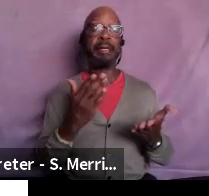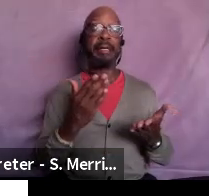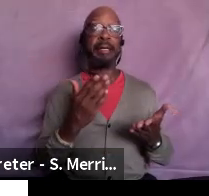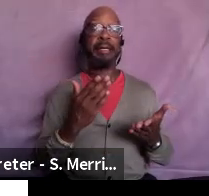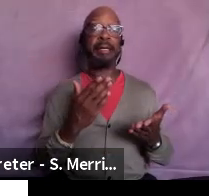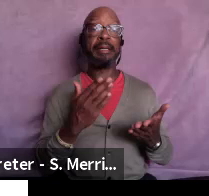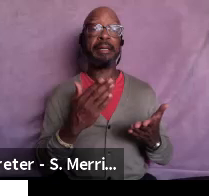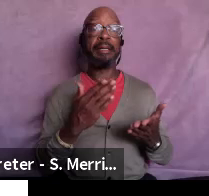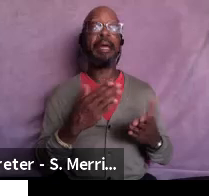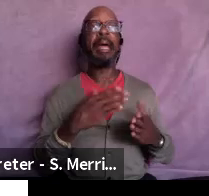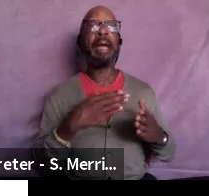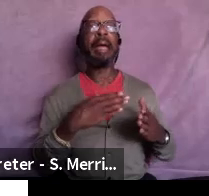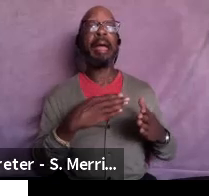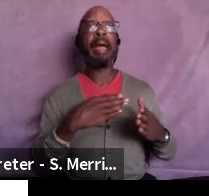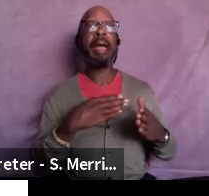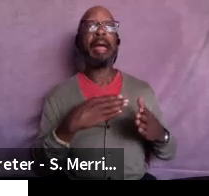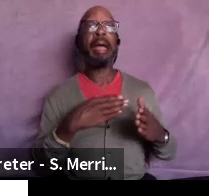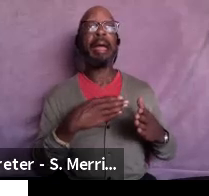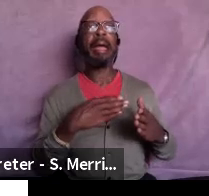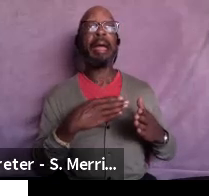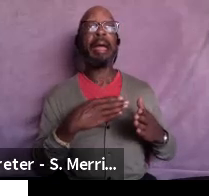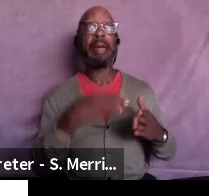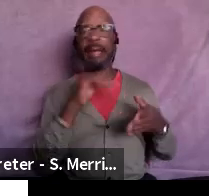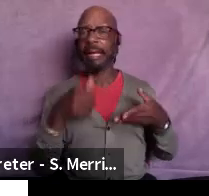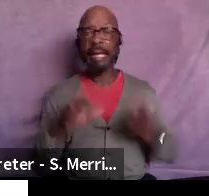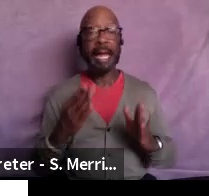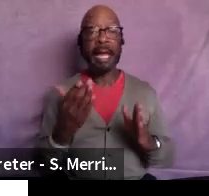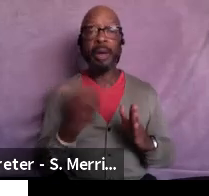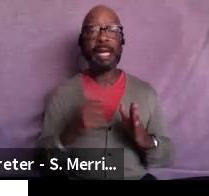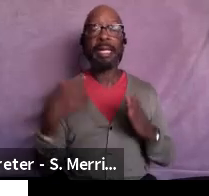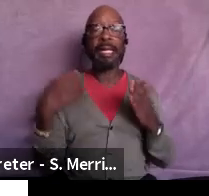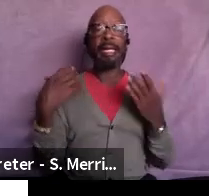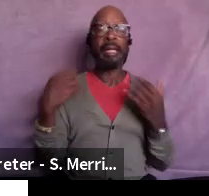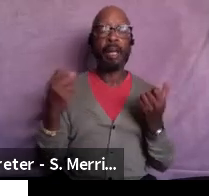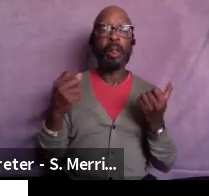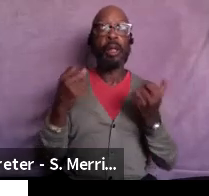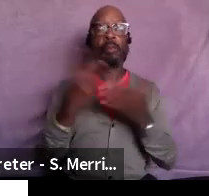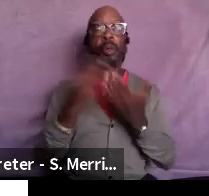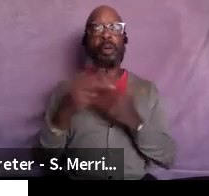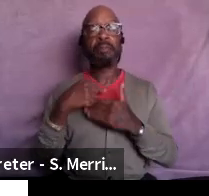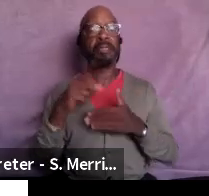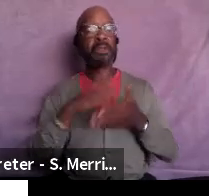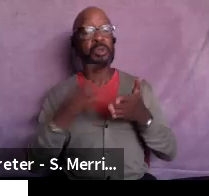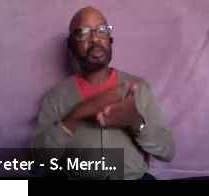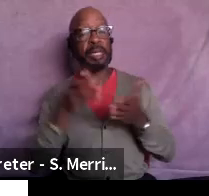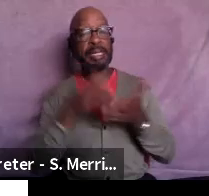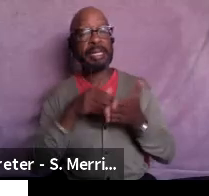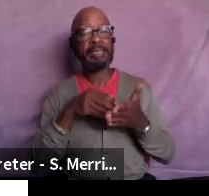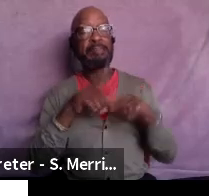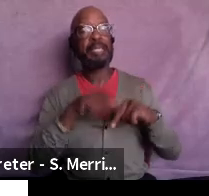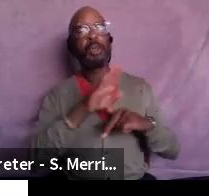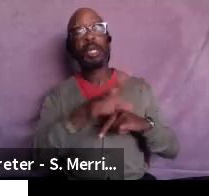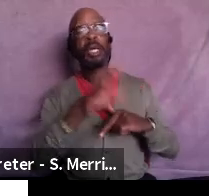health programs or activities that receive federal financial assistance from discriminating against on the basis of